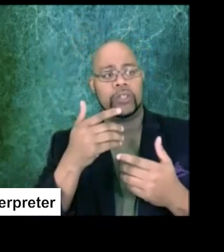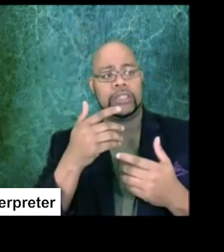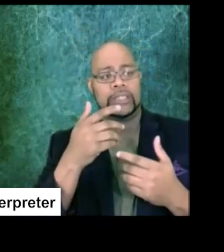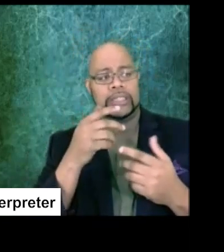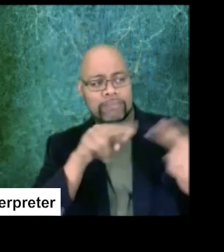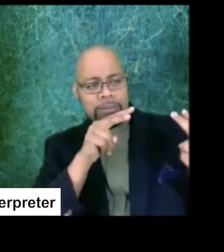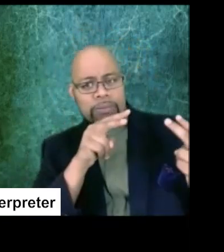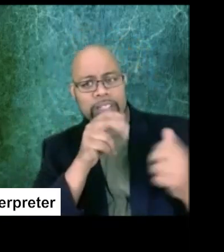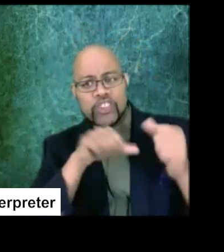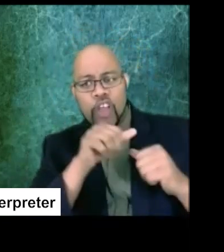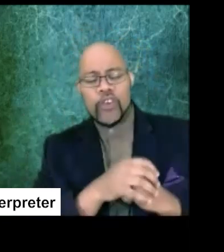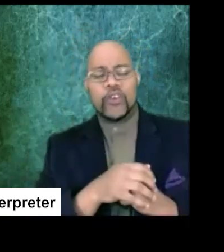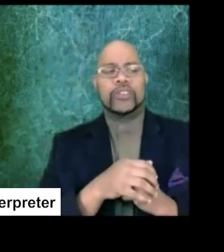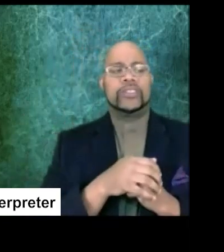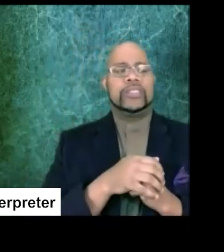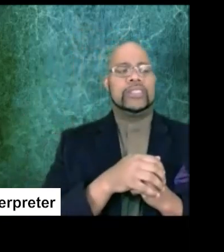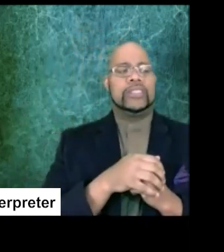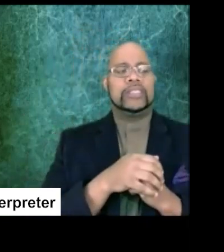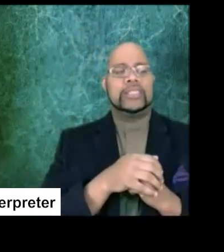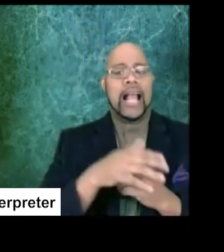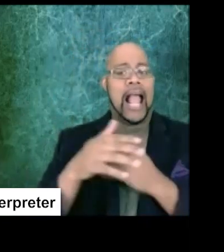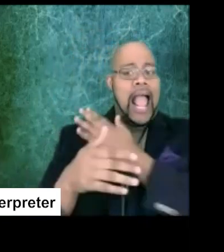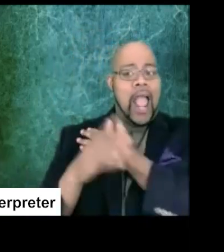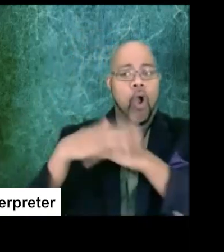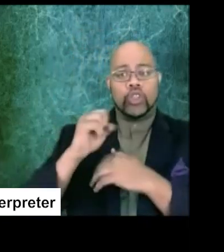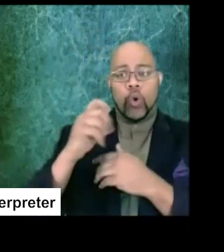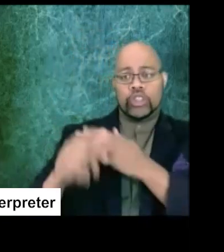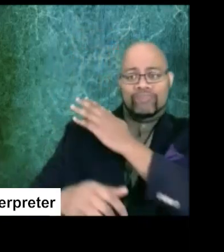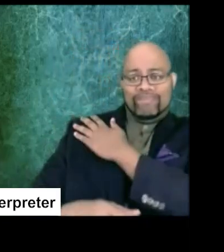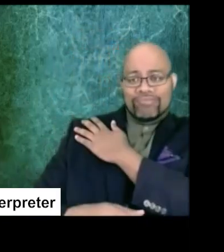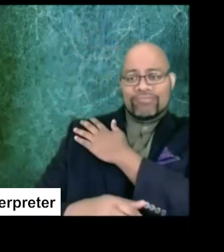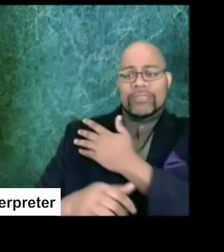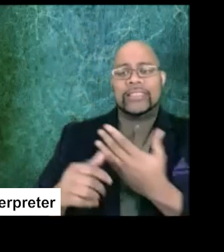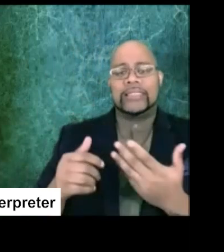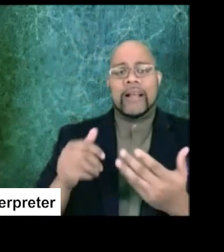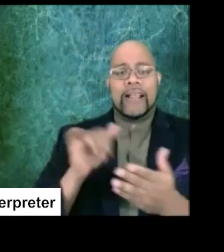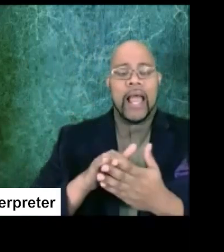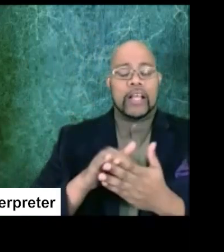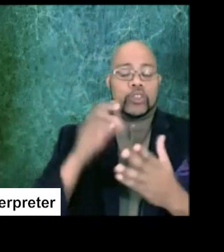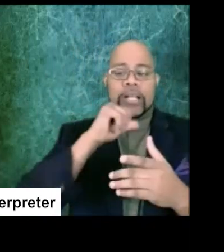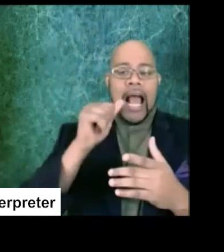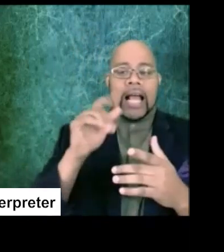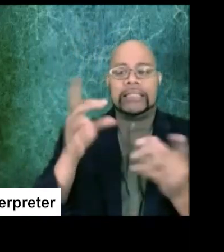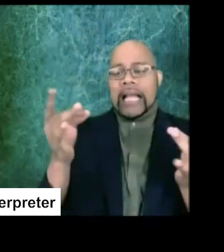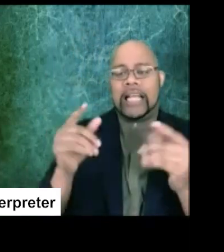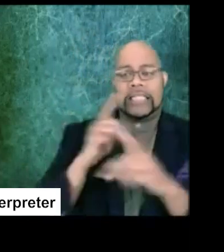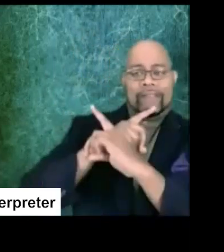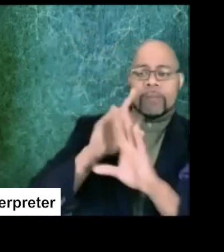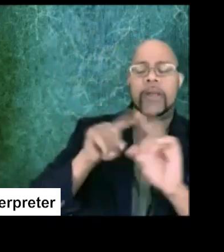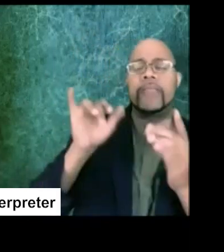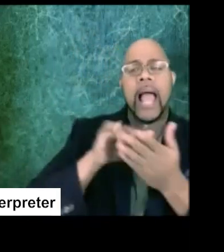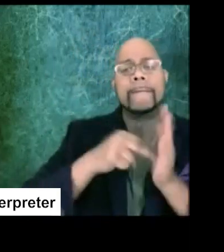other. A hand on a shoulder, again, assuming not tactile defensiveness. These things mean